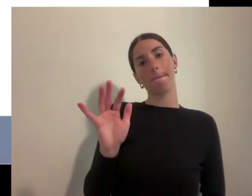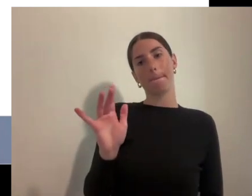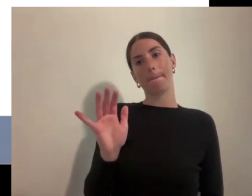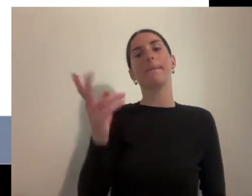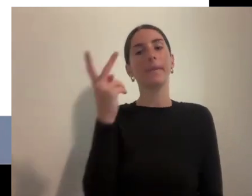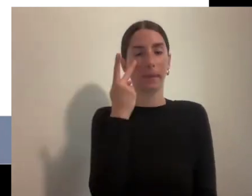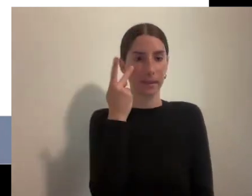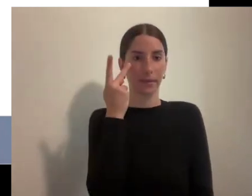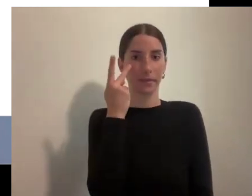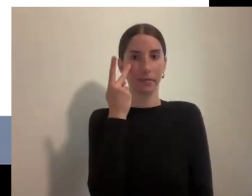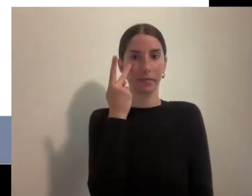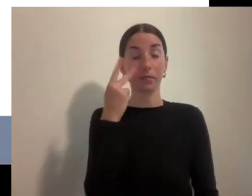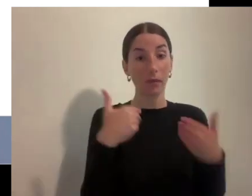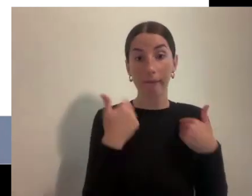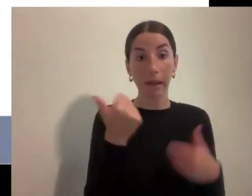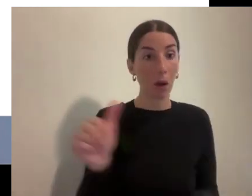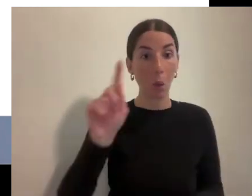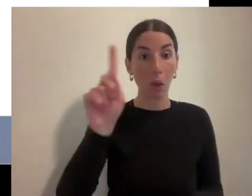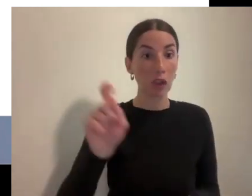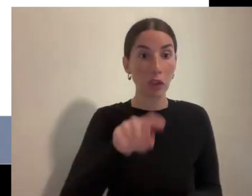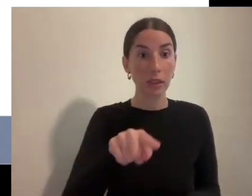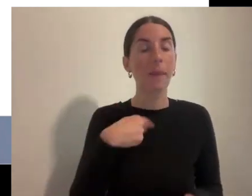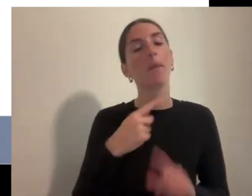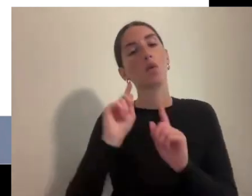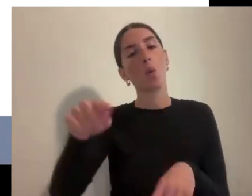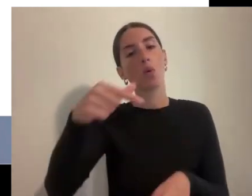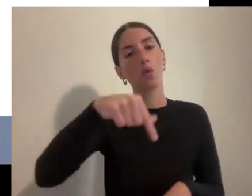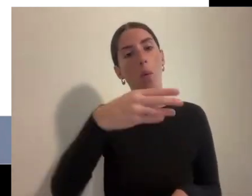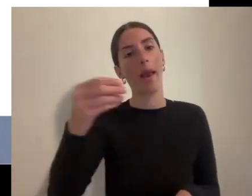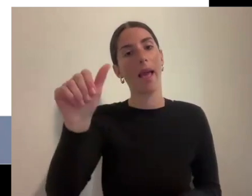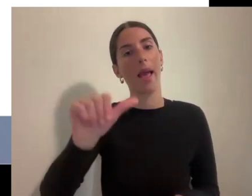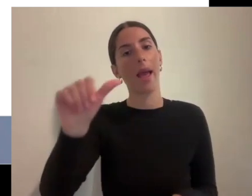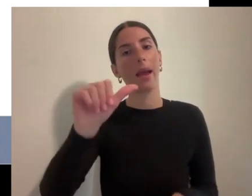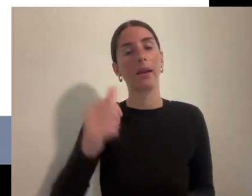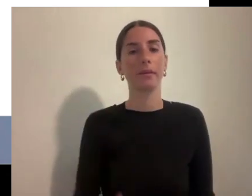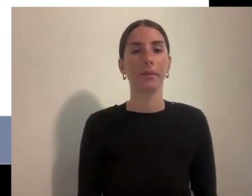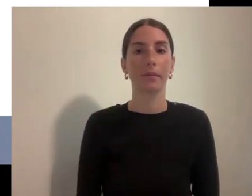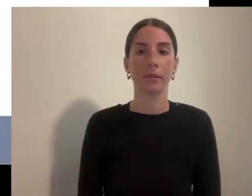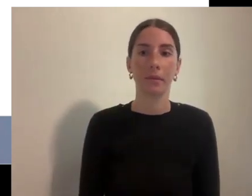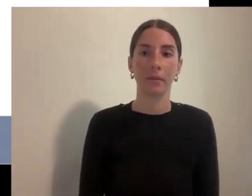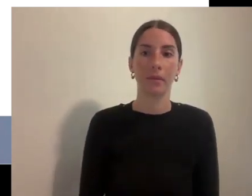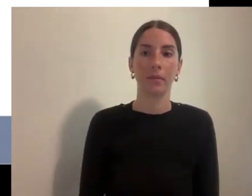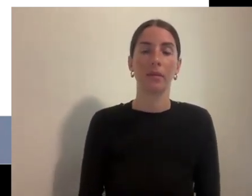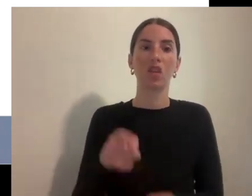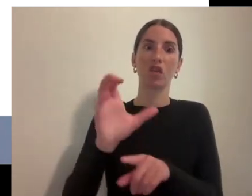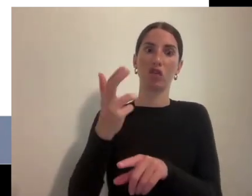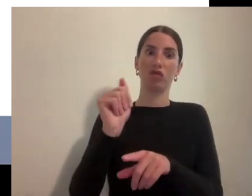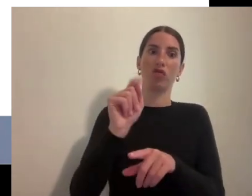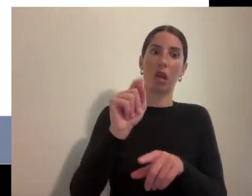see. Do we have any questions? I'm going to go to the Q&A box. Let's please, because the chat is super